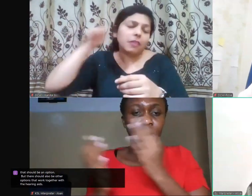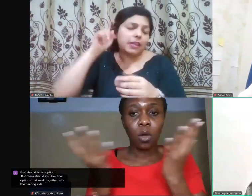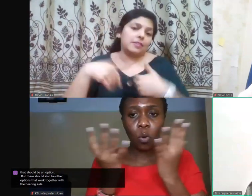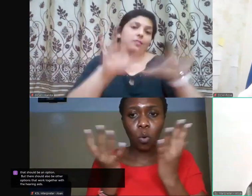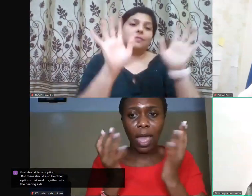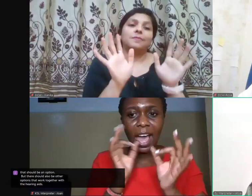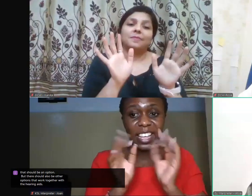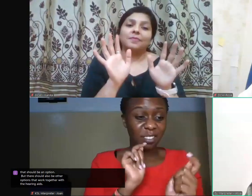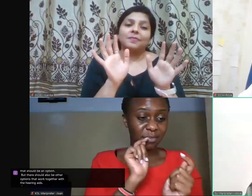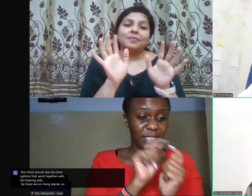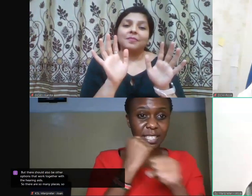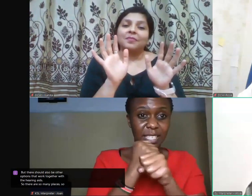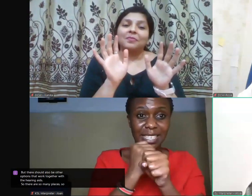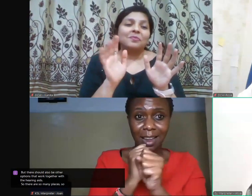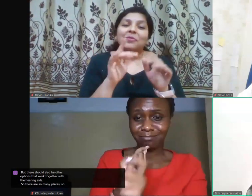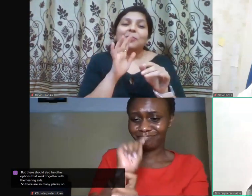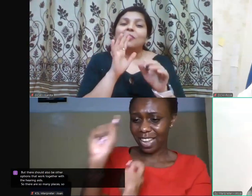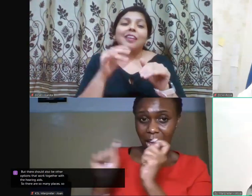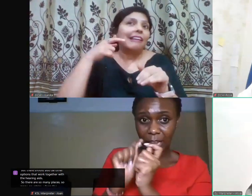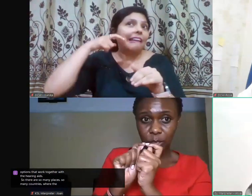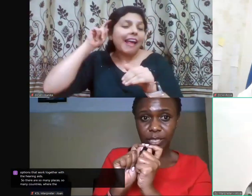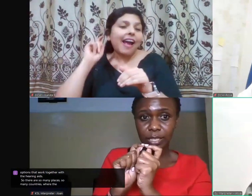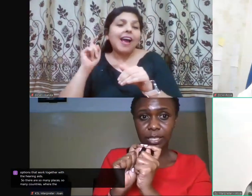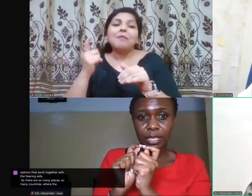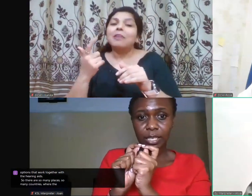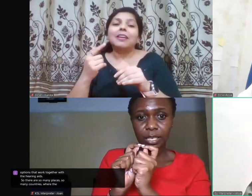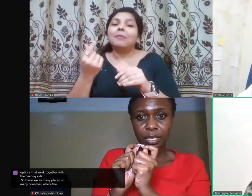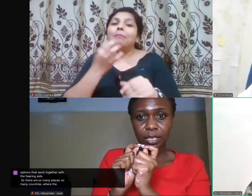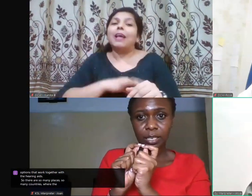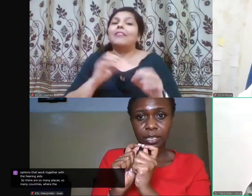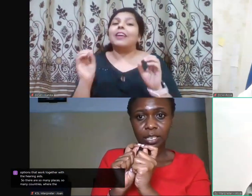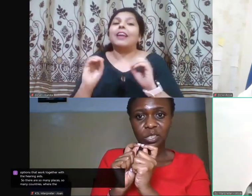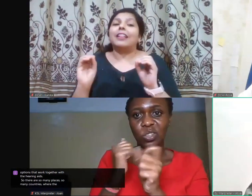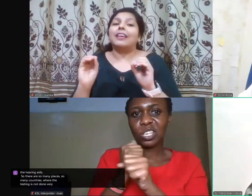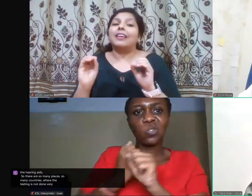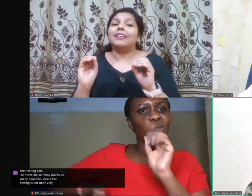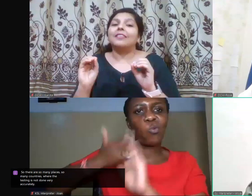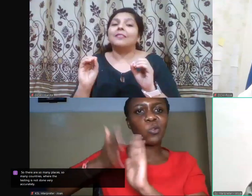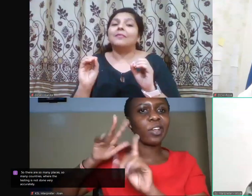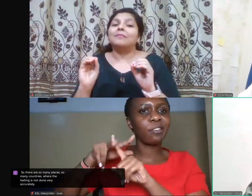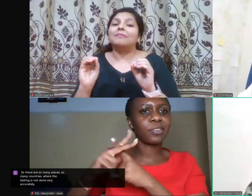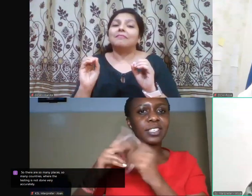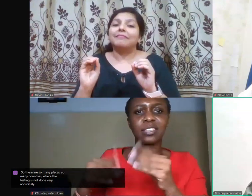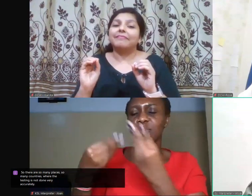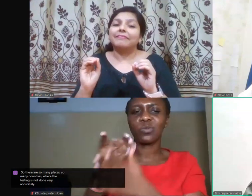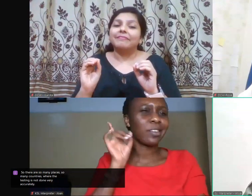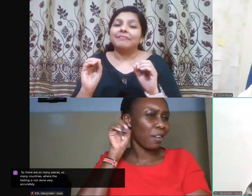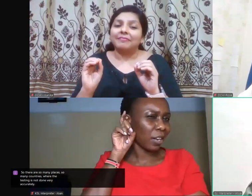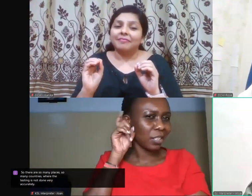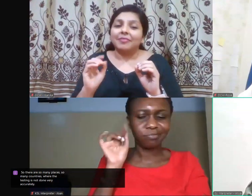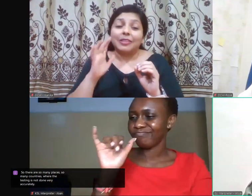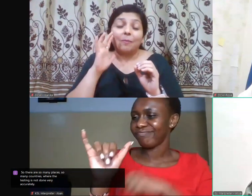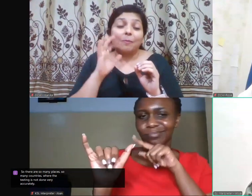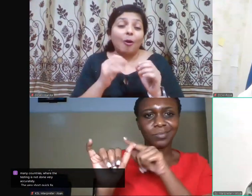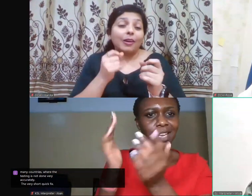not done very accurately. The very short, quick fix really is to just provide a hearing aid, but does it really